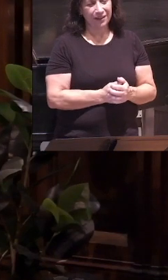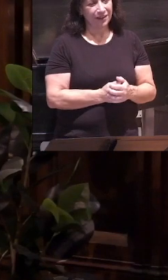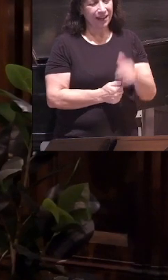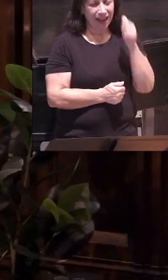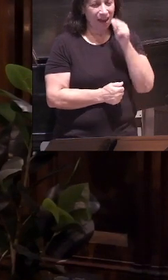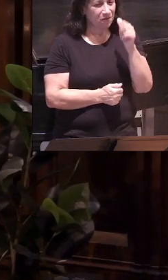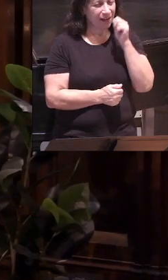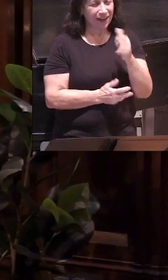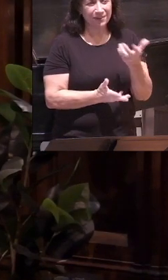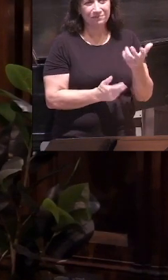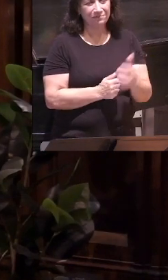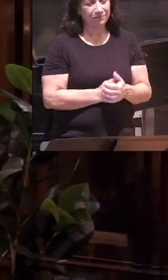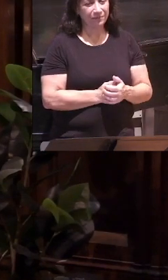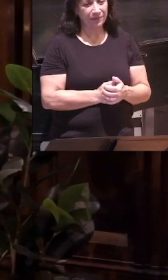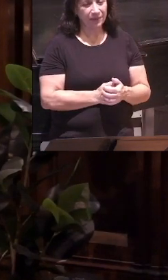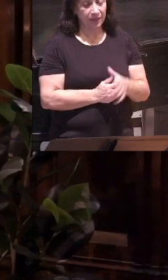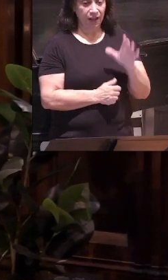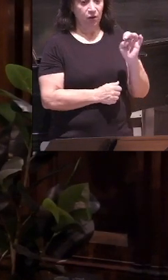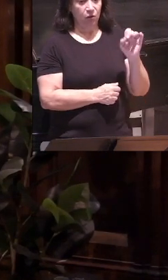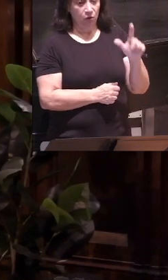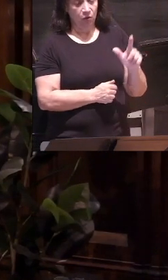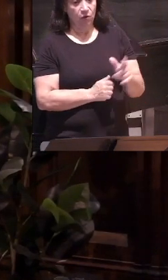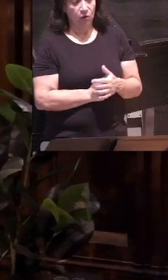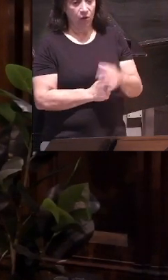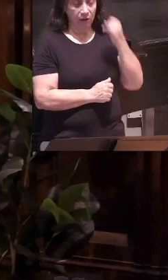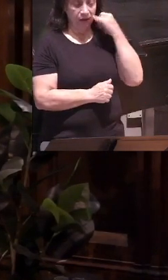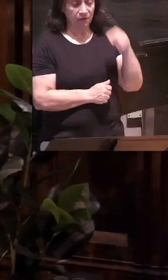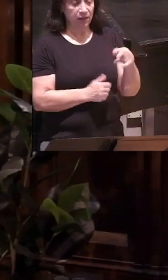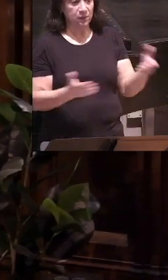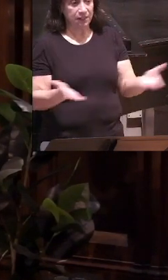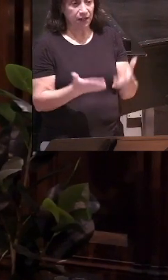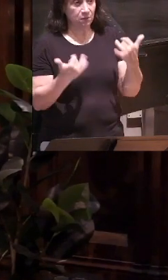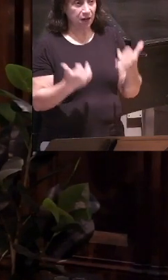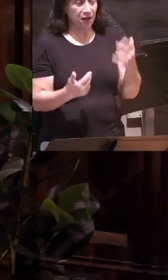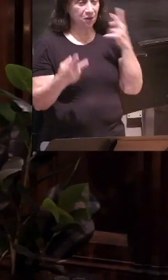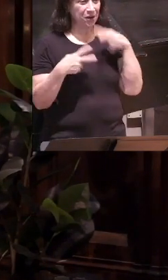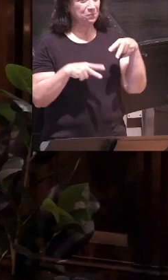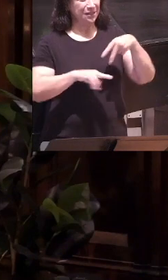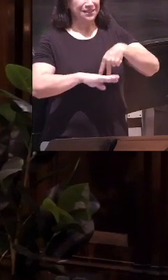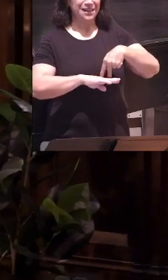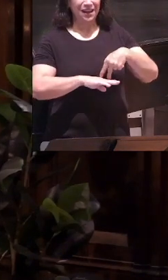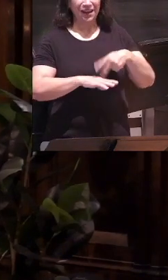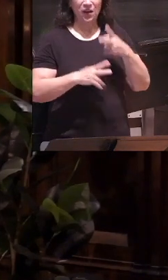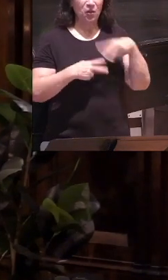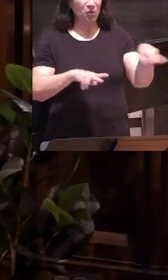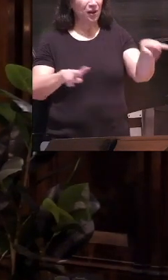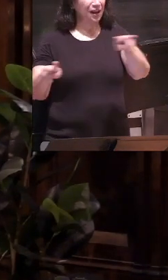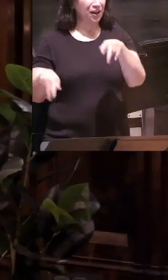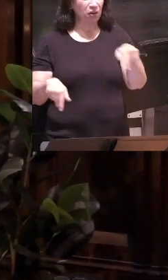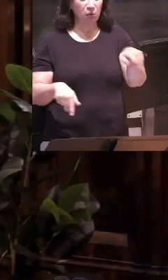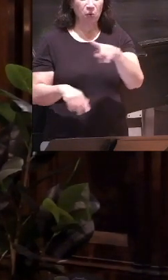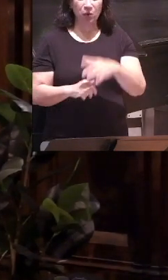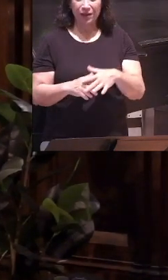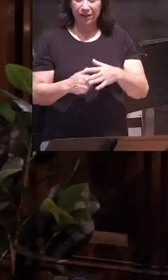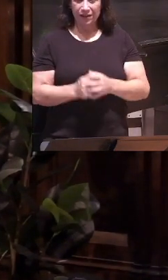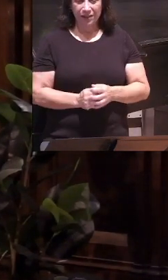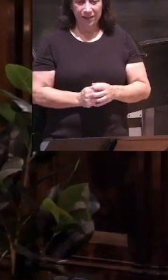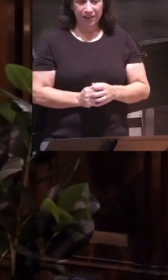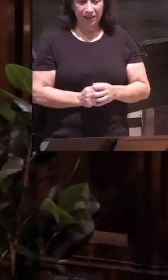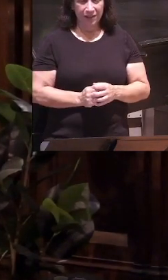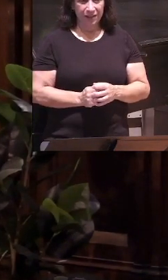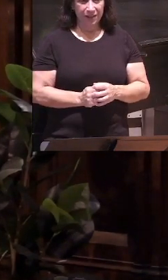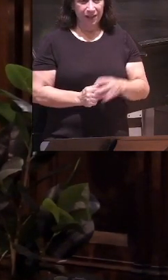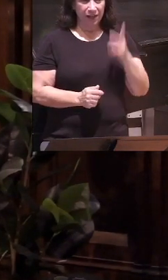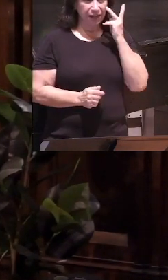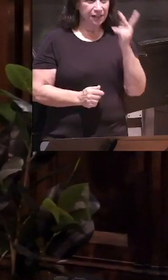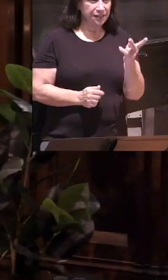day. Now, if Earl were here right now, he'd look out and see all of you, and he,